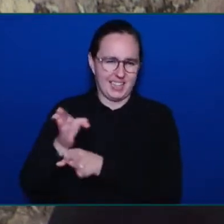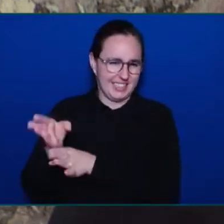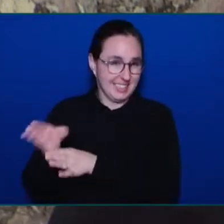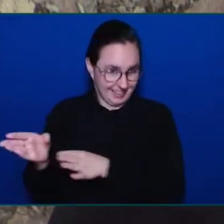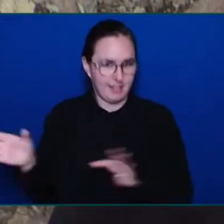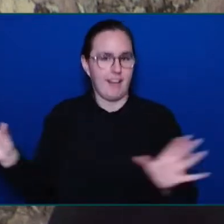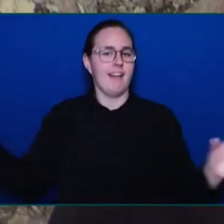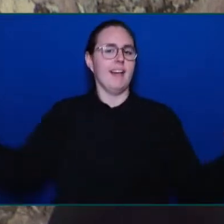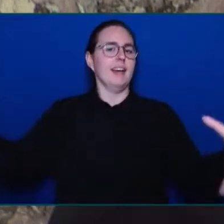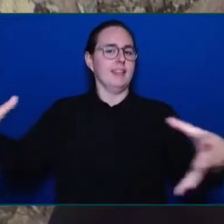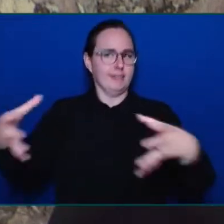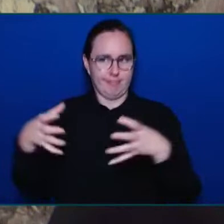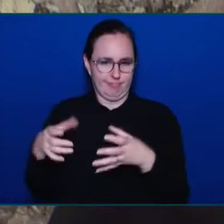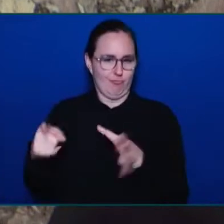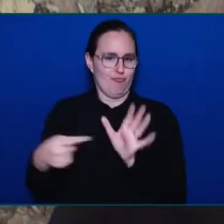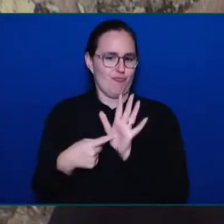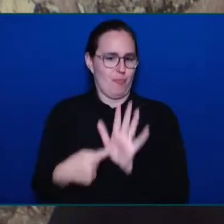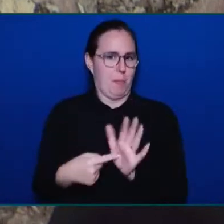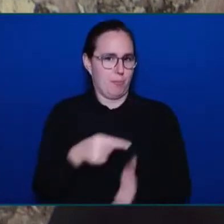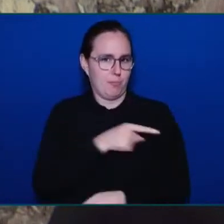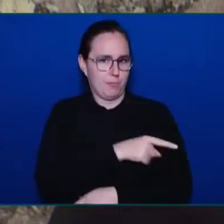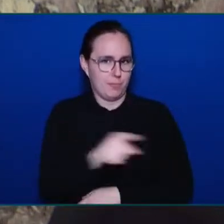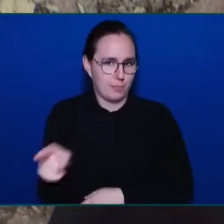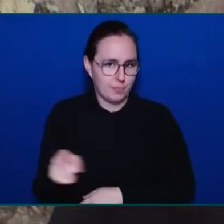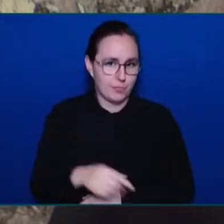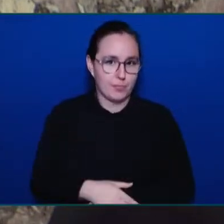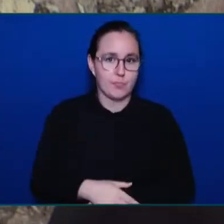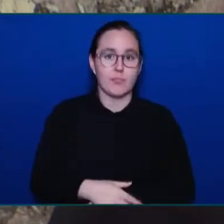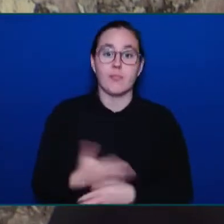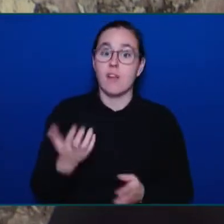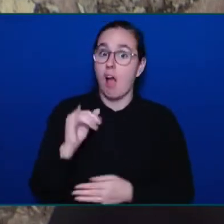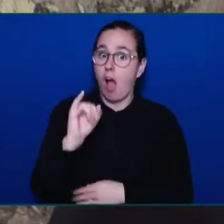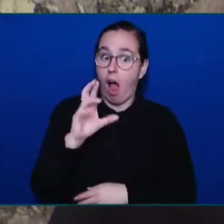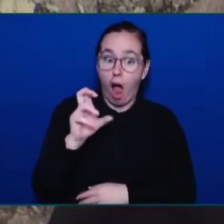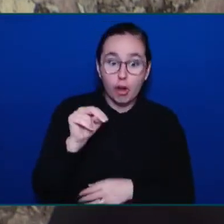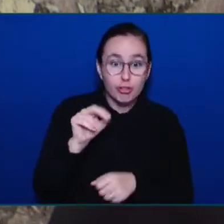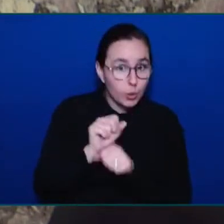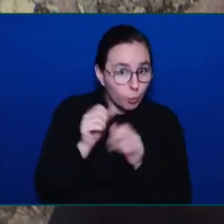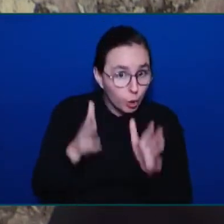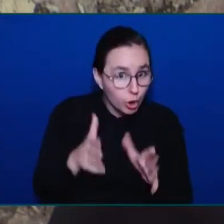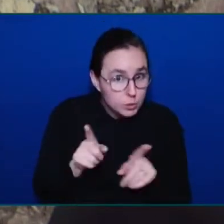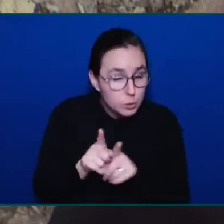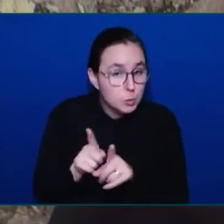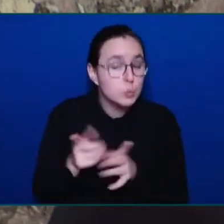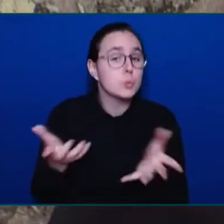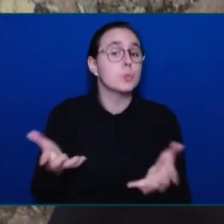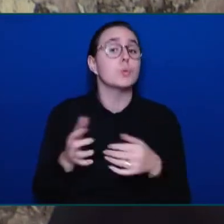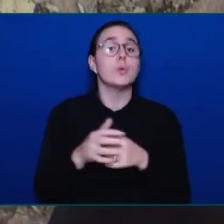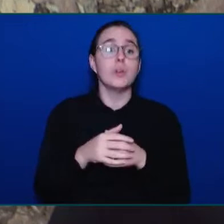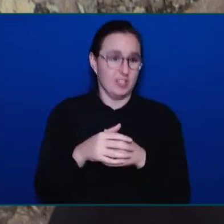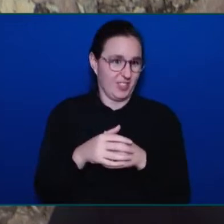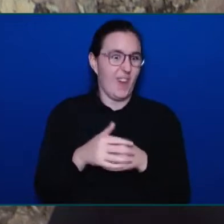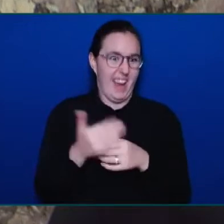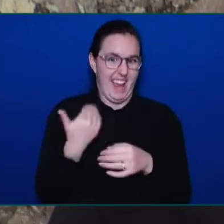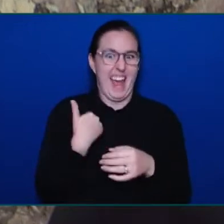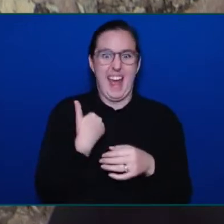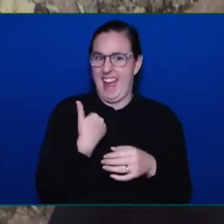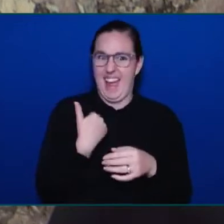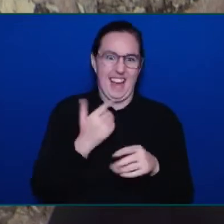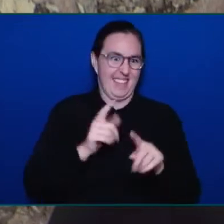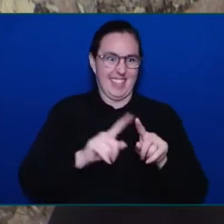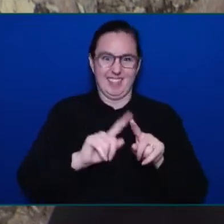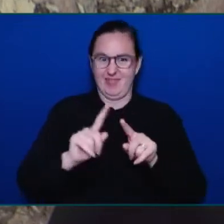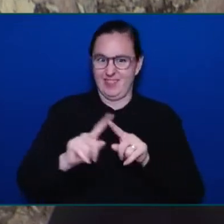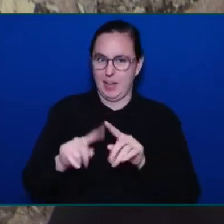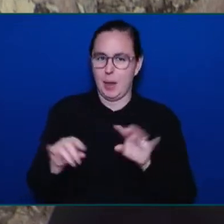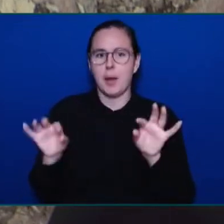Parton Ironworkers, Paul Beacom Ironworkers, Lindsay Masco Ironworkers, Jeremy Ellingham, BC Building Trades, Lane